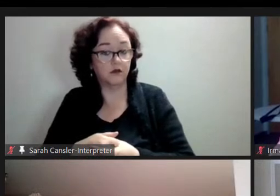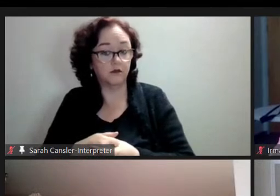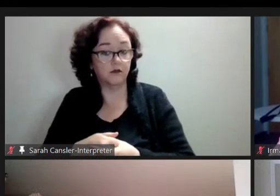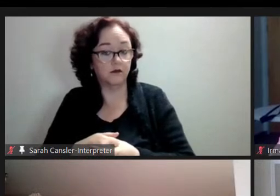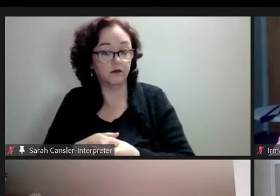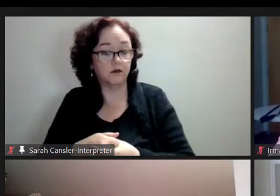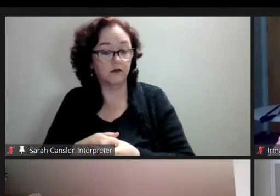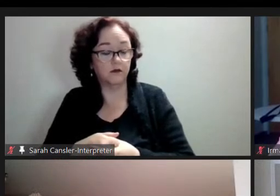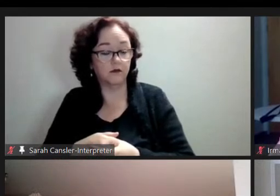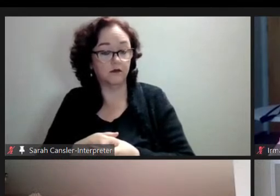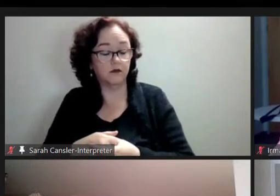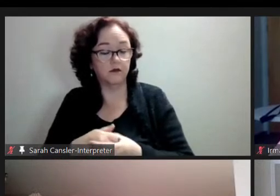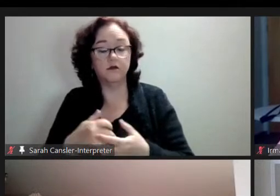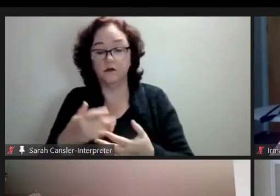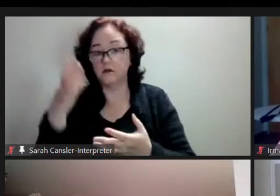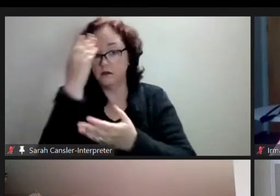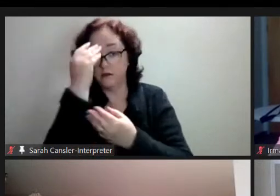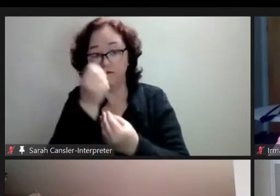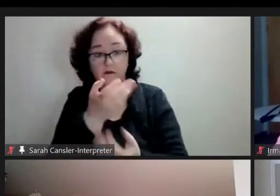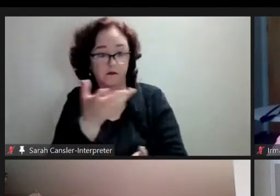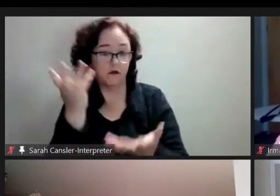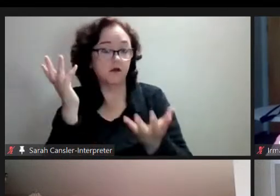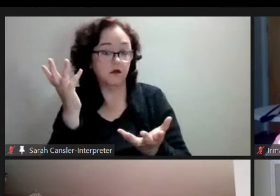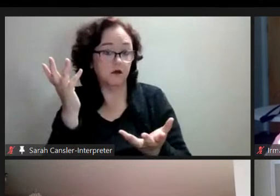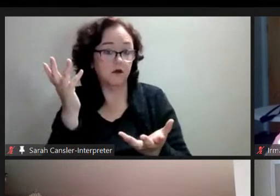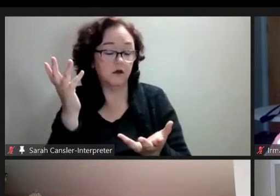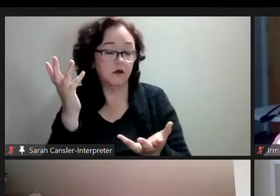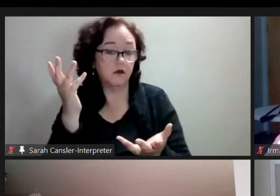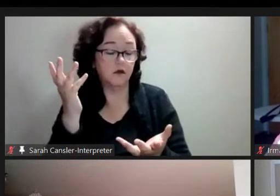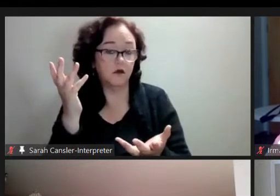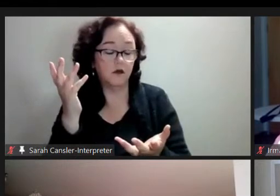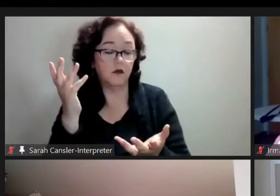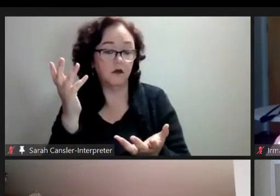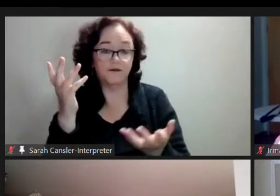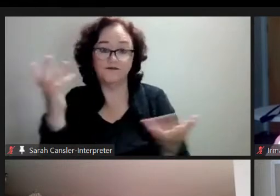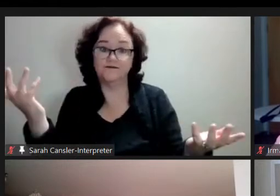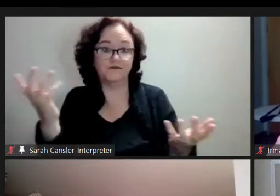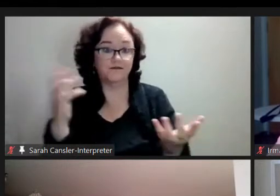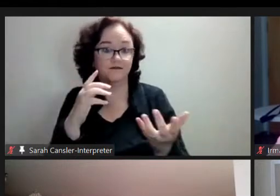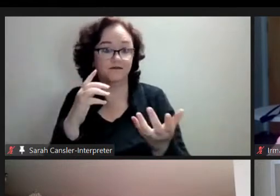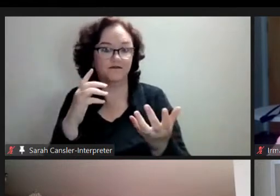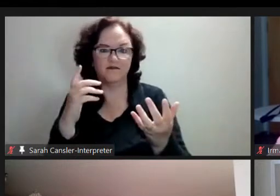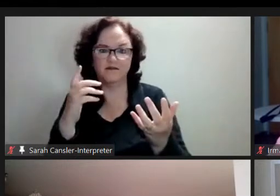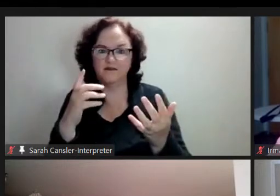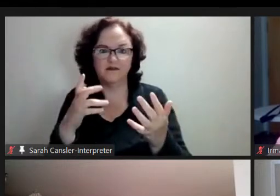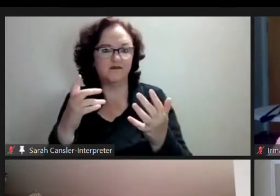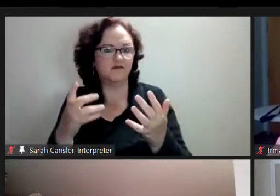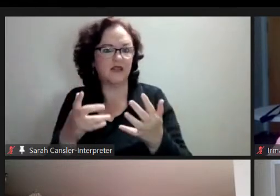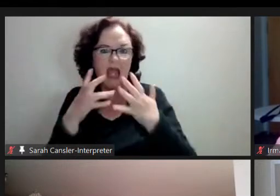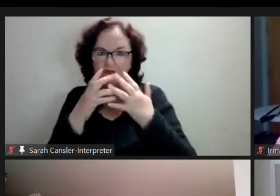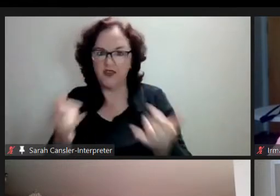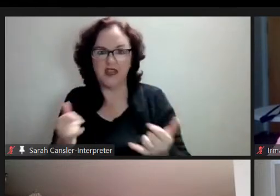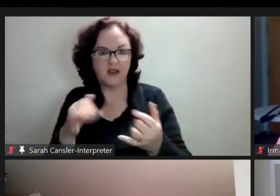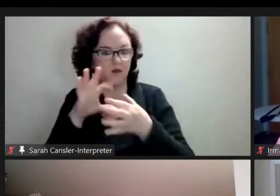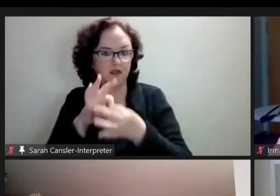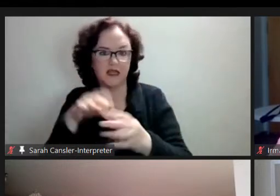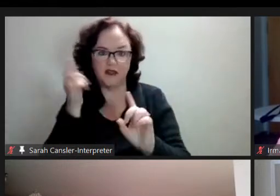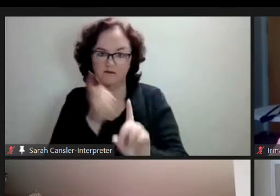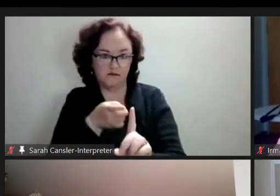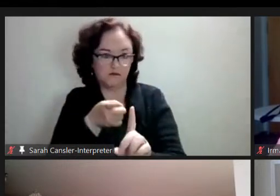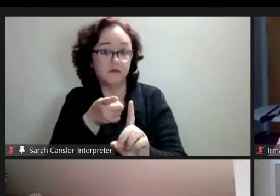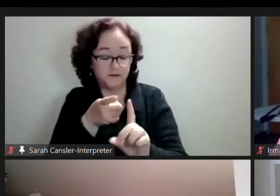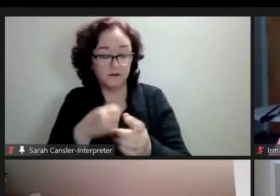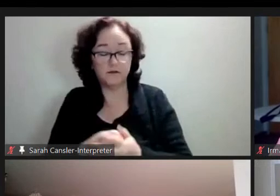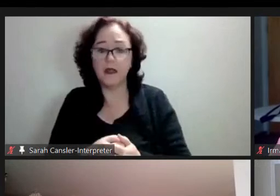you know, basically you know, everything pertaining to this, because a lot of the